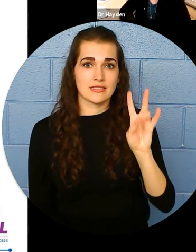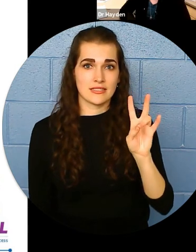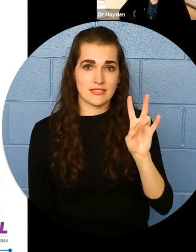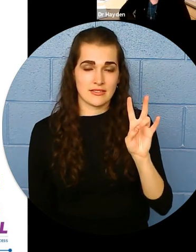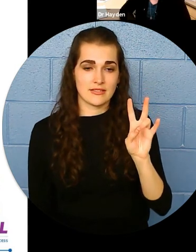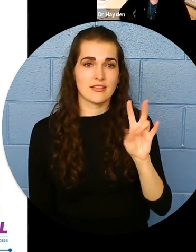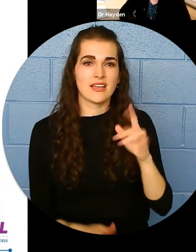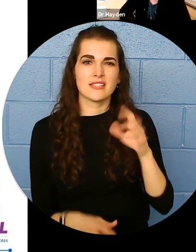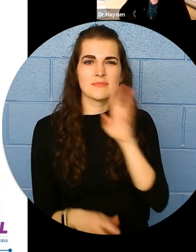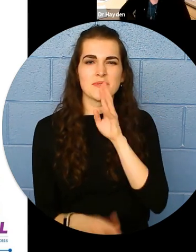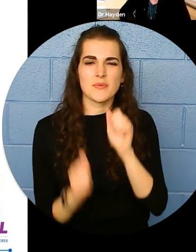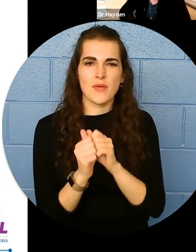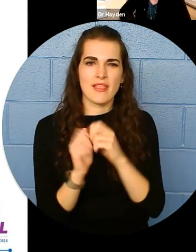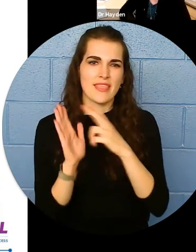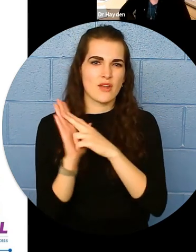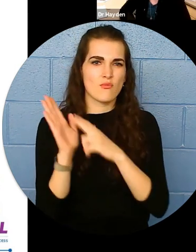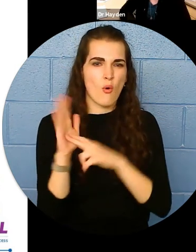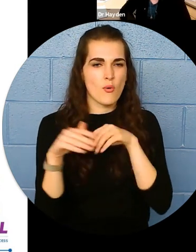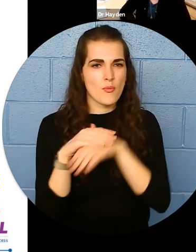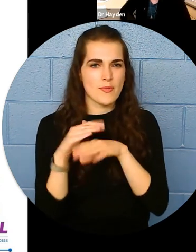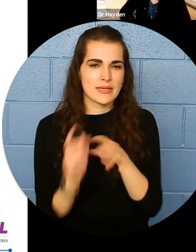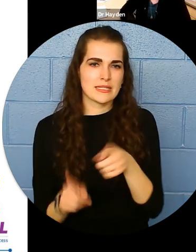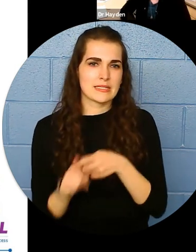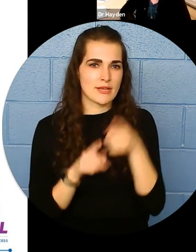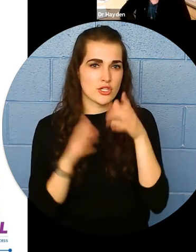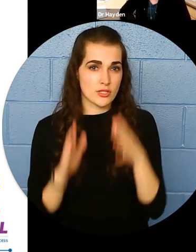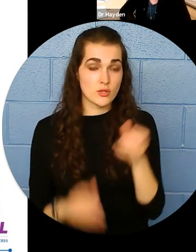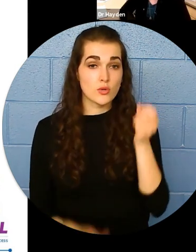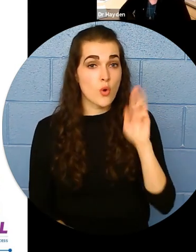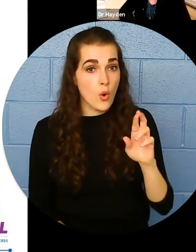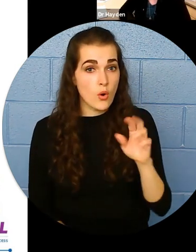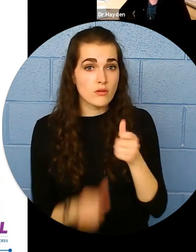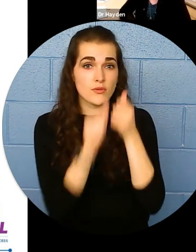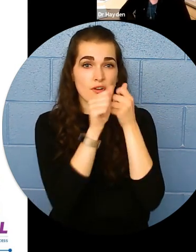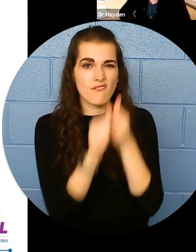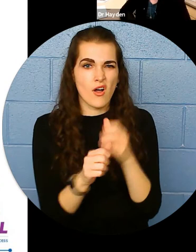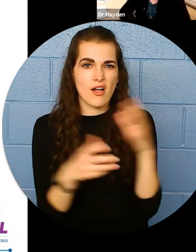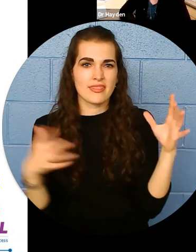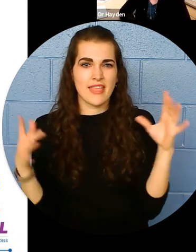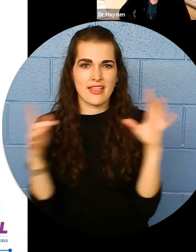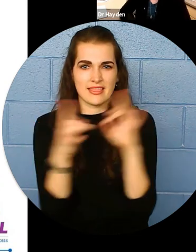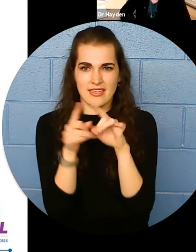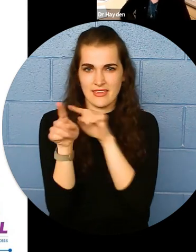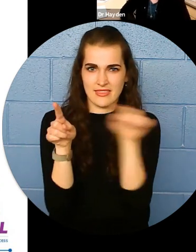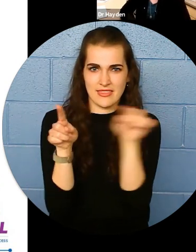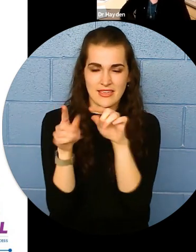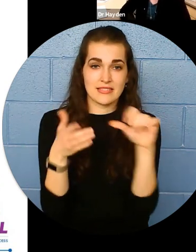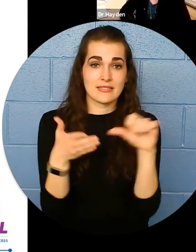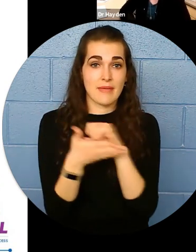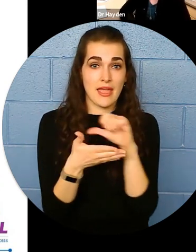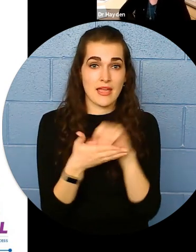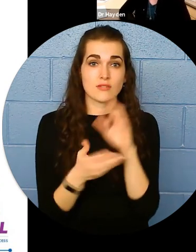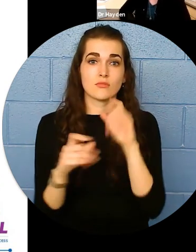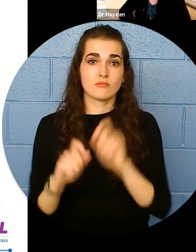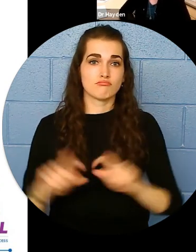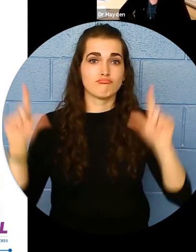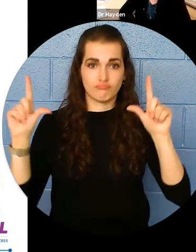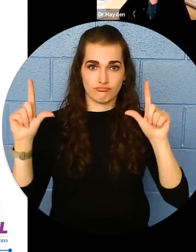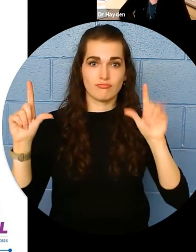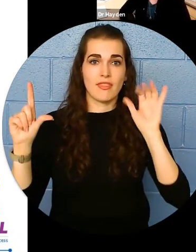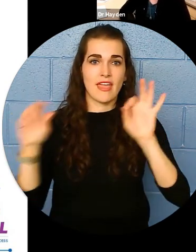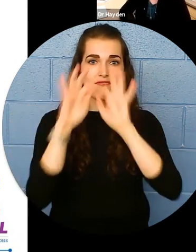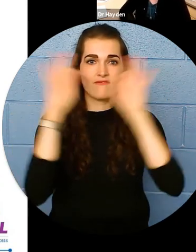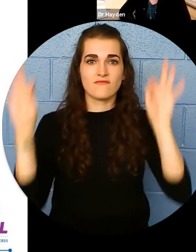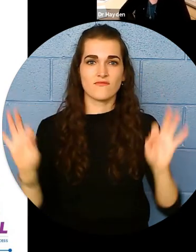838-3675 and speaking with an enrollment specialist. Or you can follow the link on this page and it will take you to